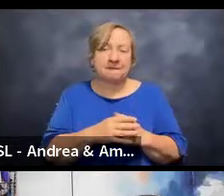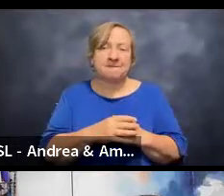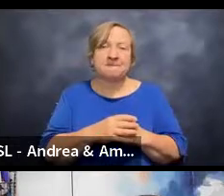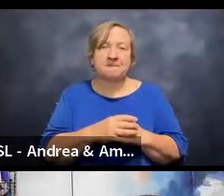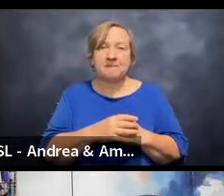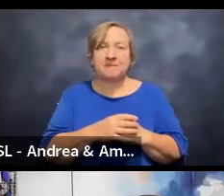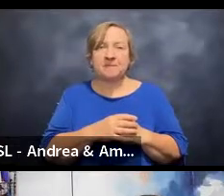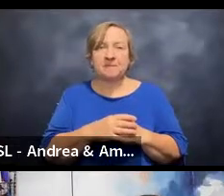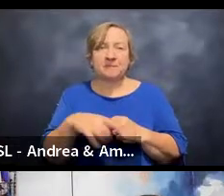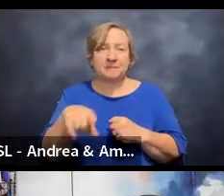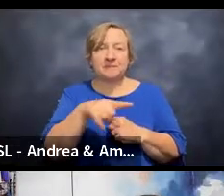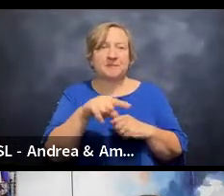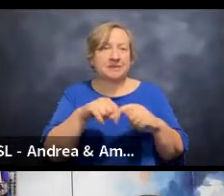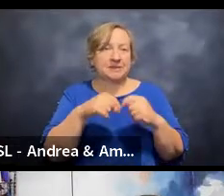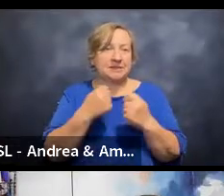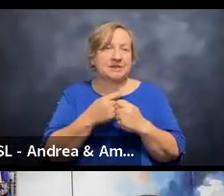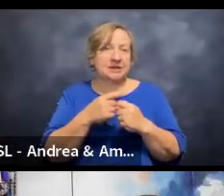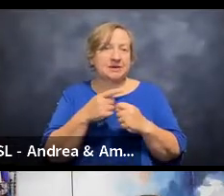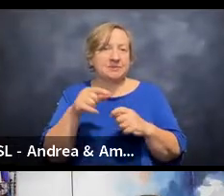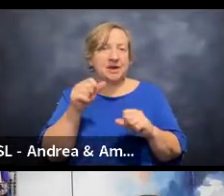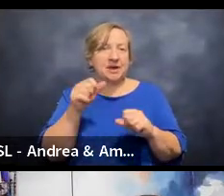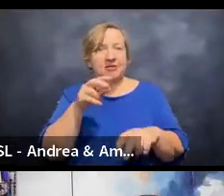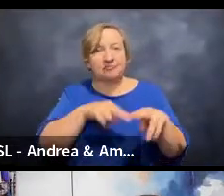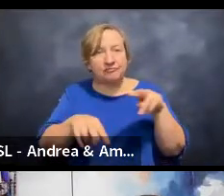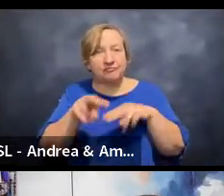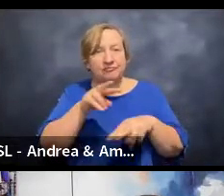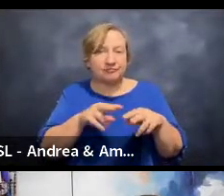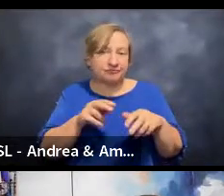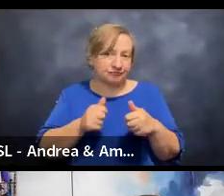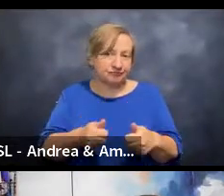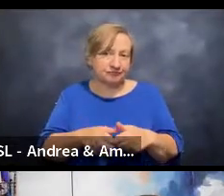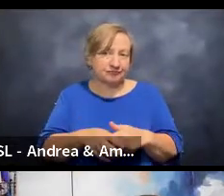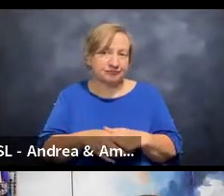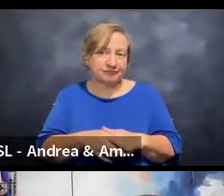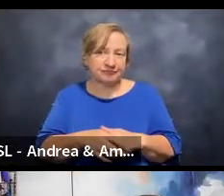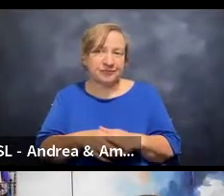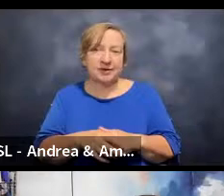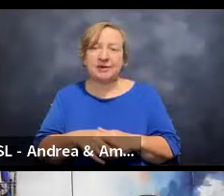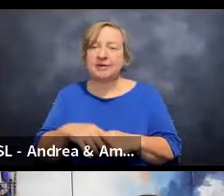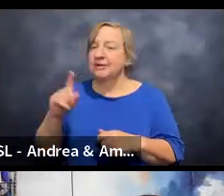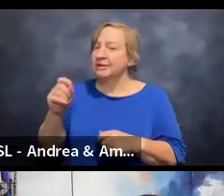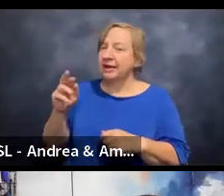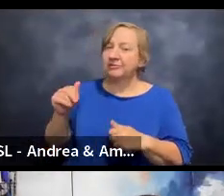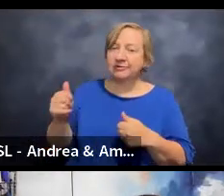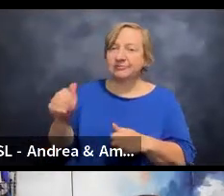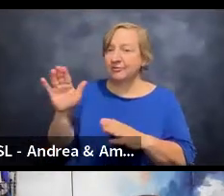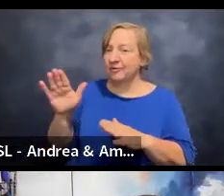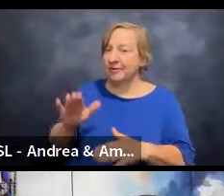to the team writ large. So. Great. We have Dina.